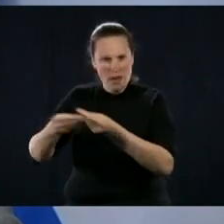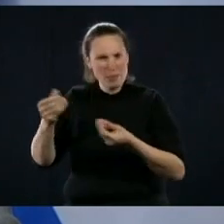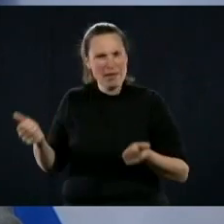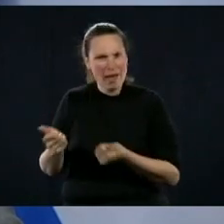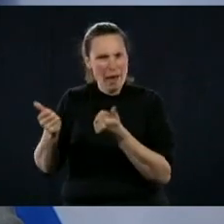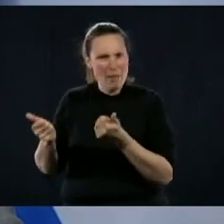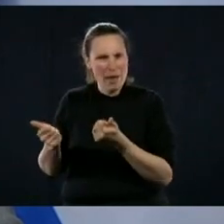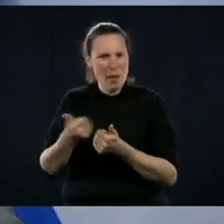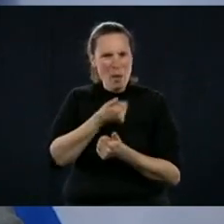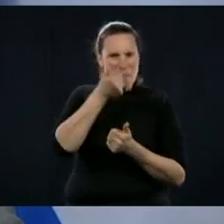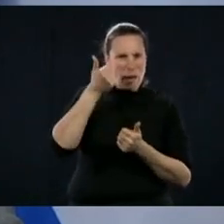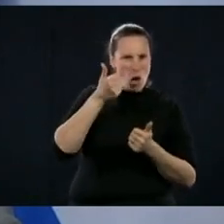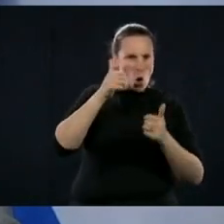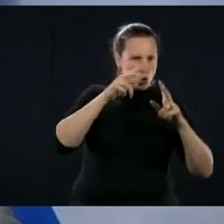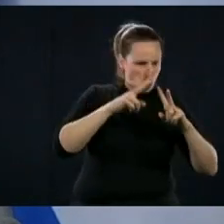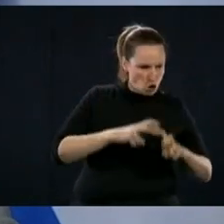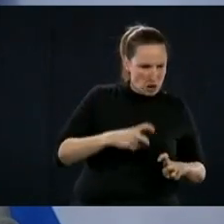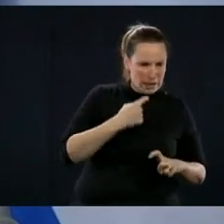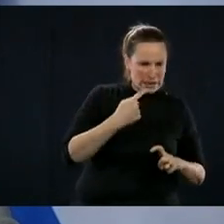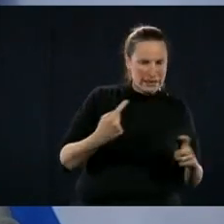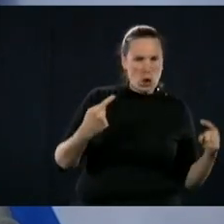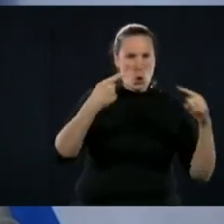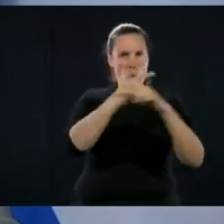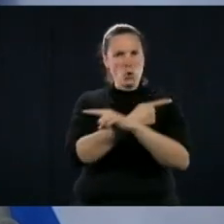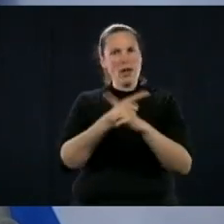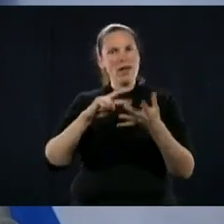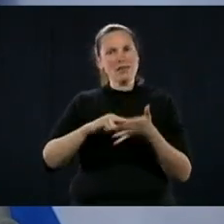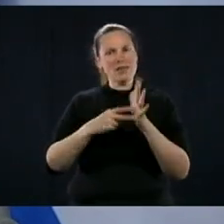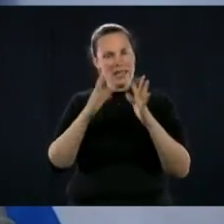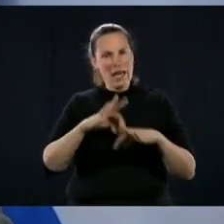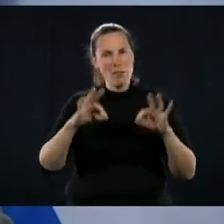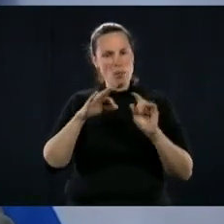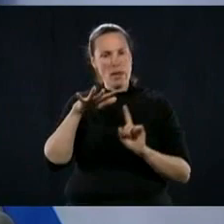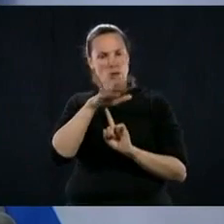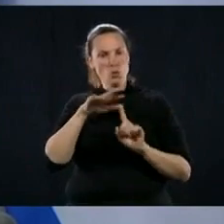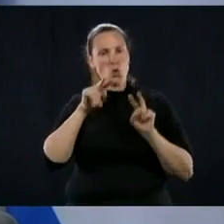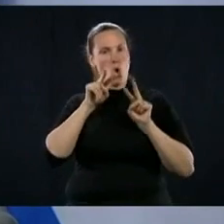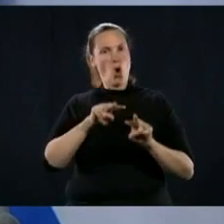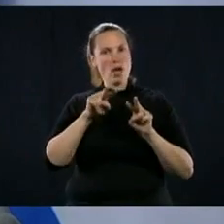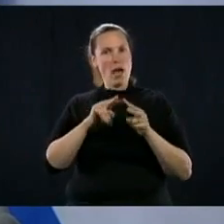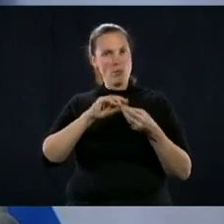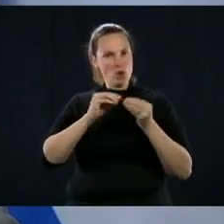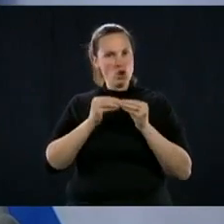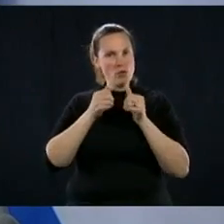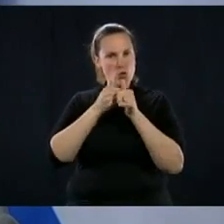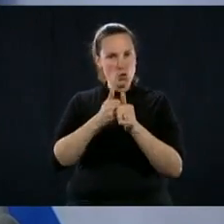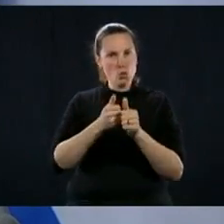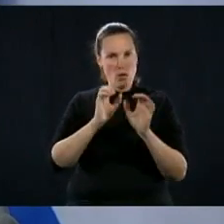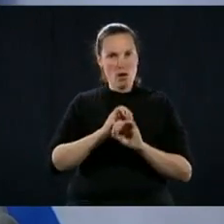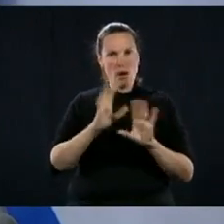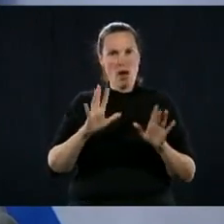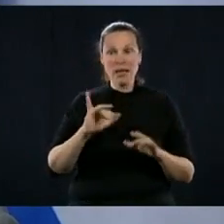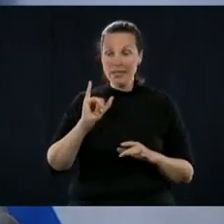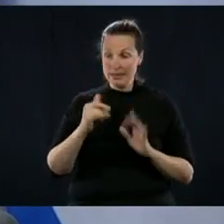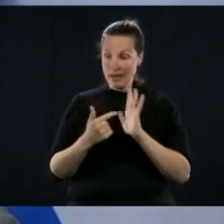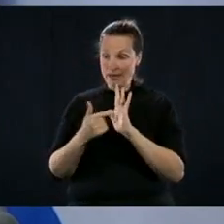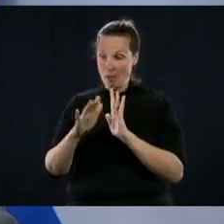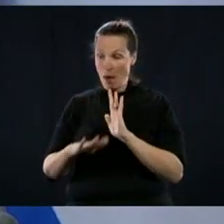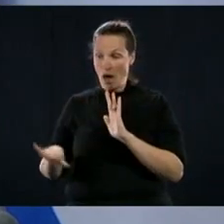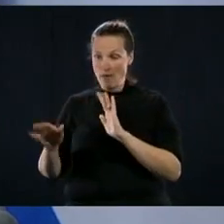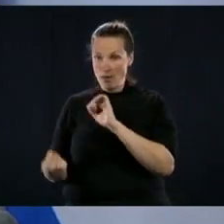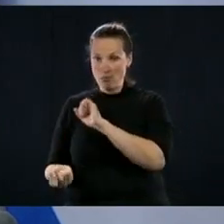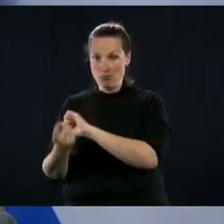be a study from elsewhere that show that no. But we are keeping a very close eye on the situation as such, as well as,